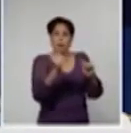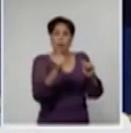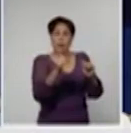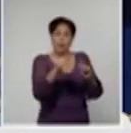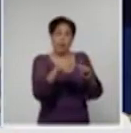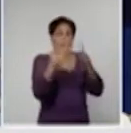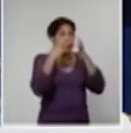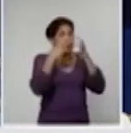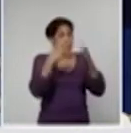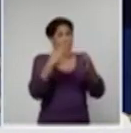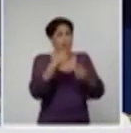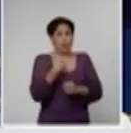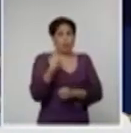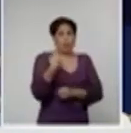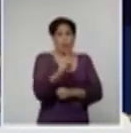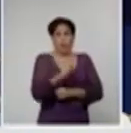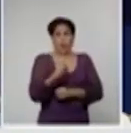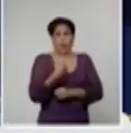is